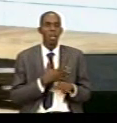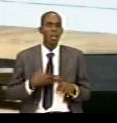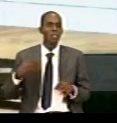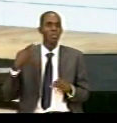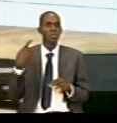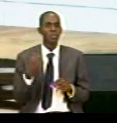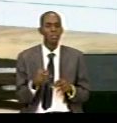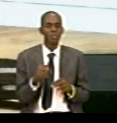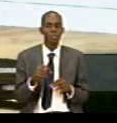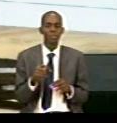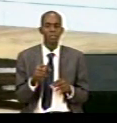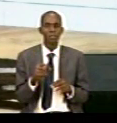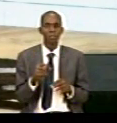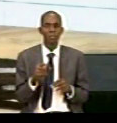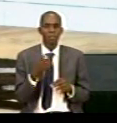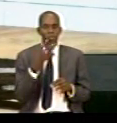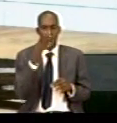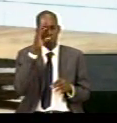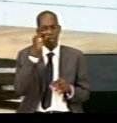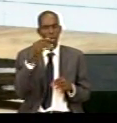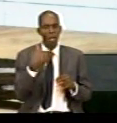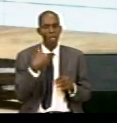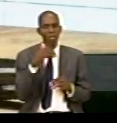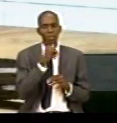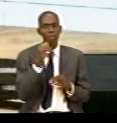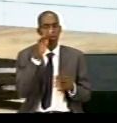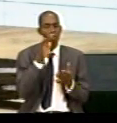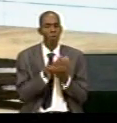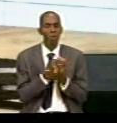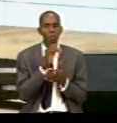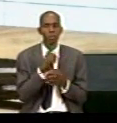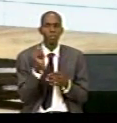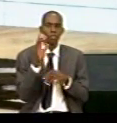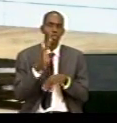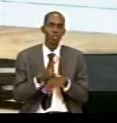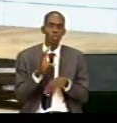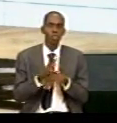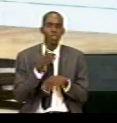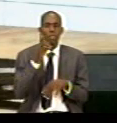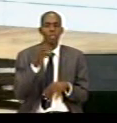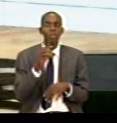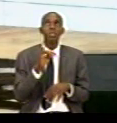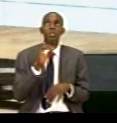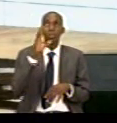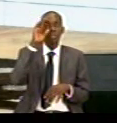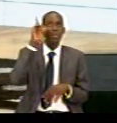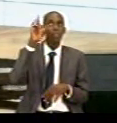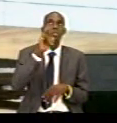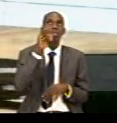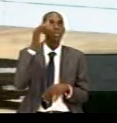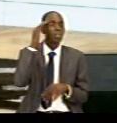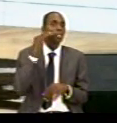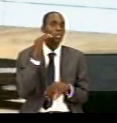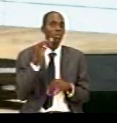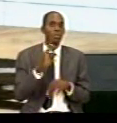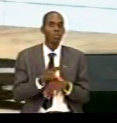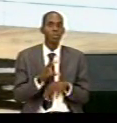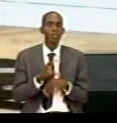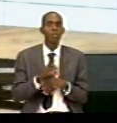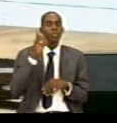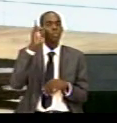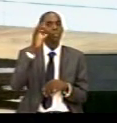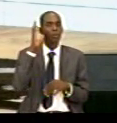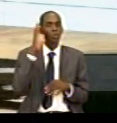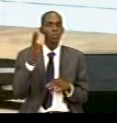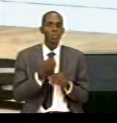a bride, the church. He is the husband, he is the head of the church. Is going to take